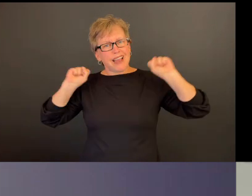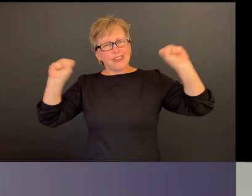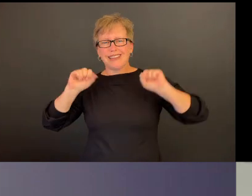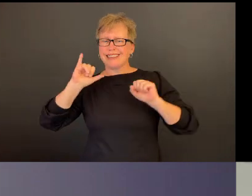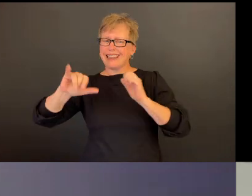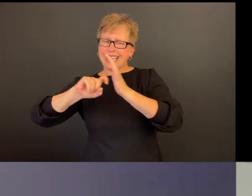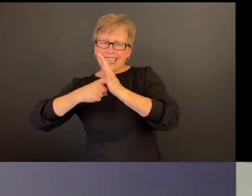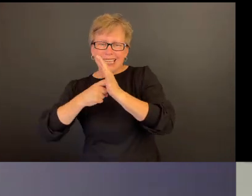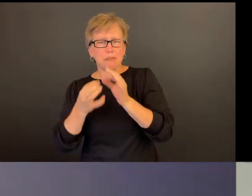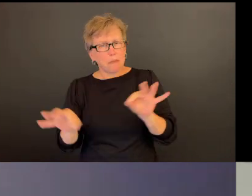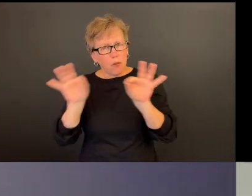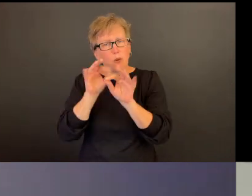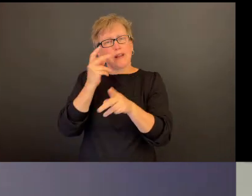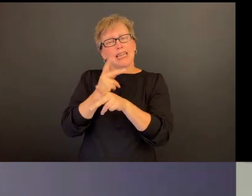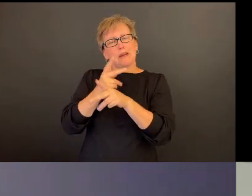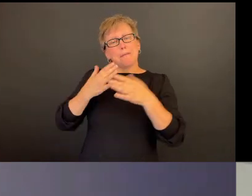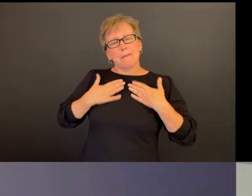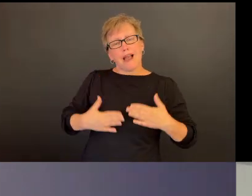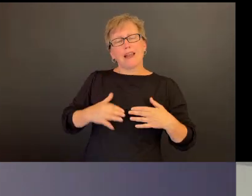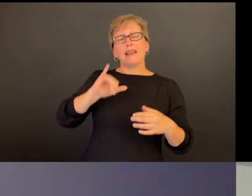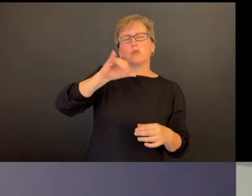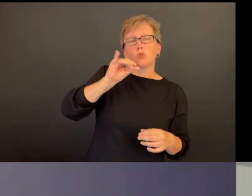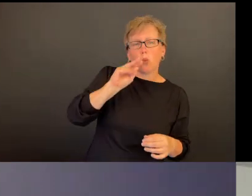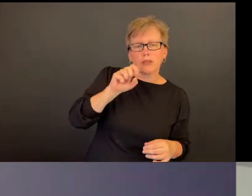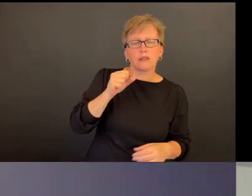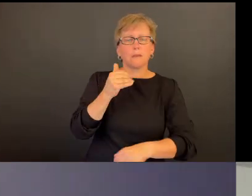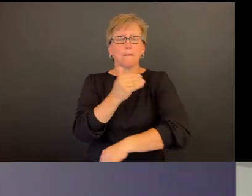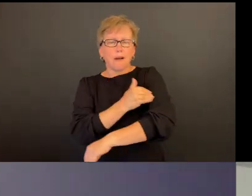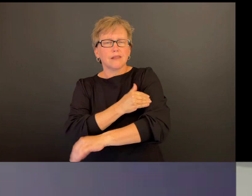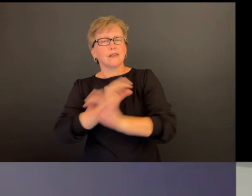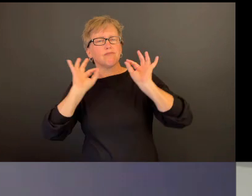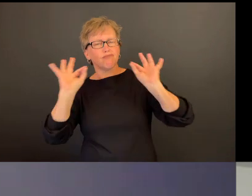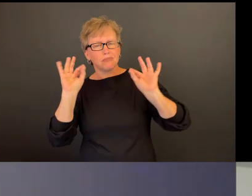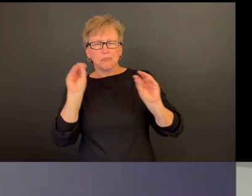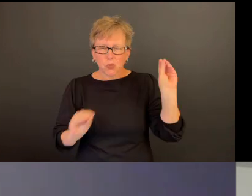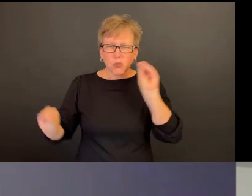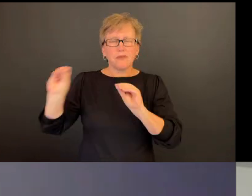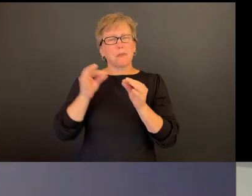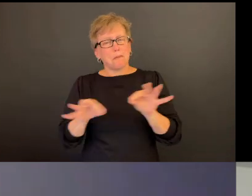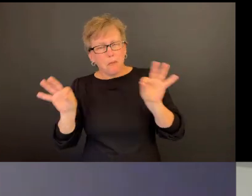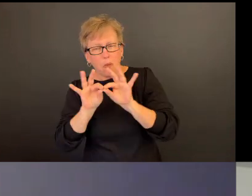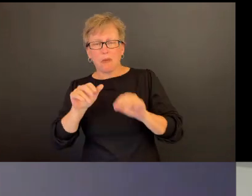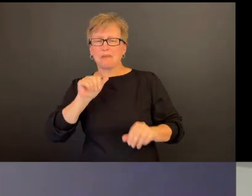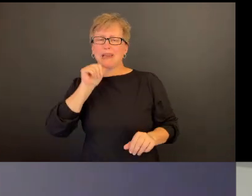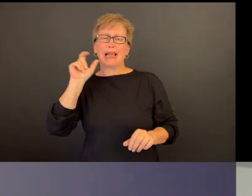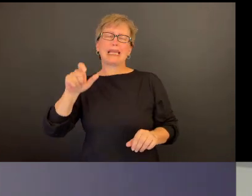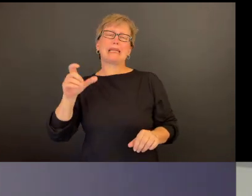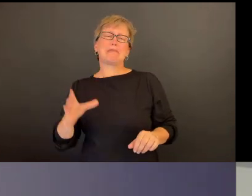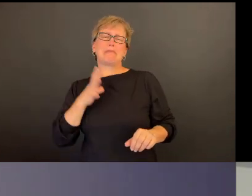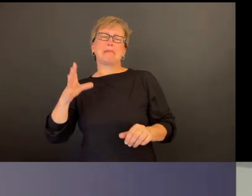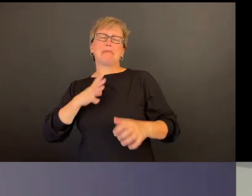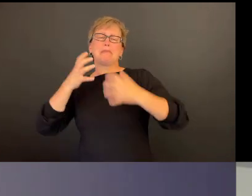body in pristine condition, keeping your joints, keeping your muscles active, keeping everything in